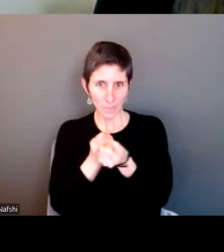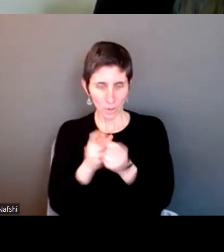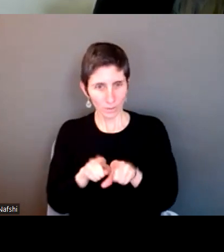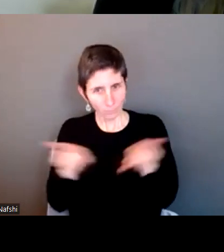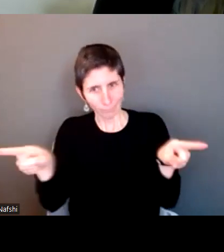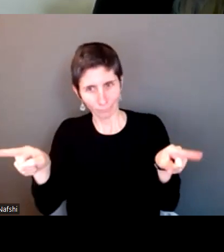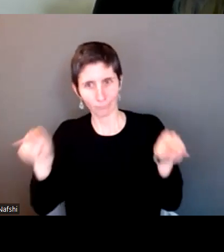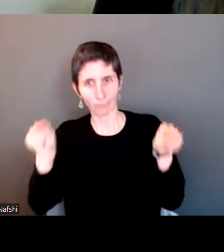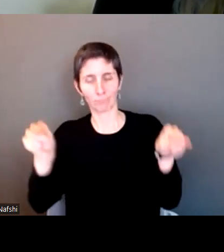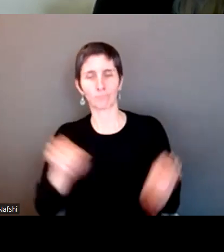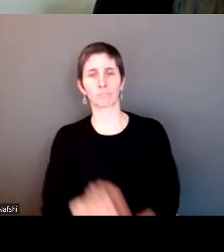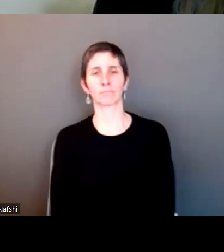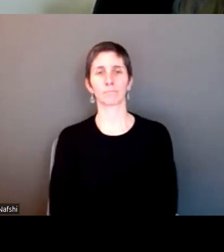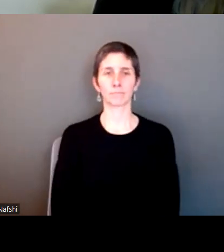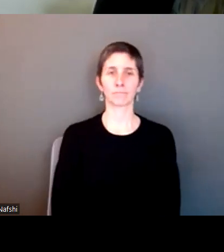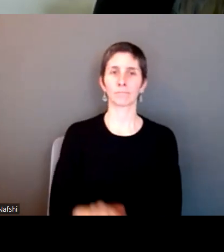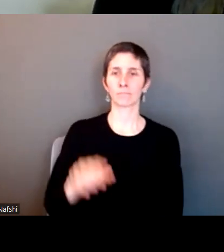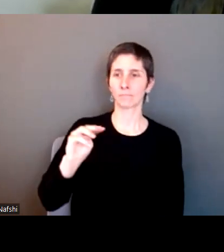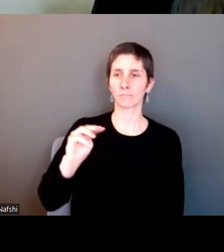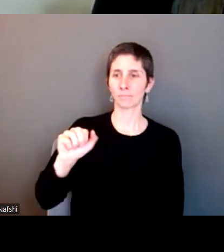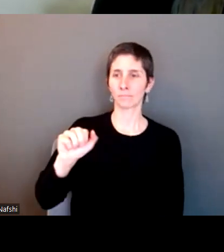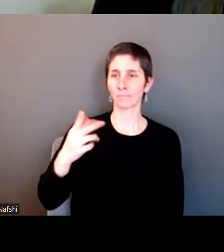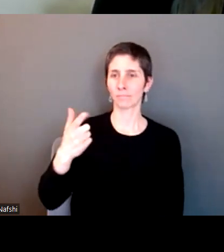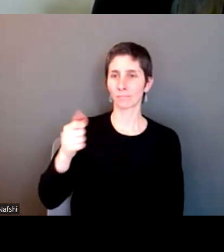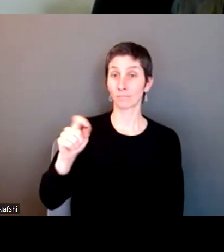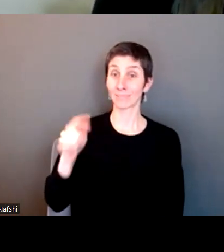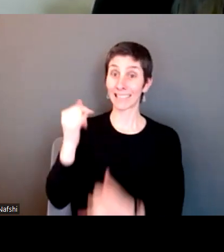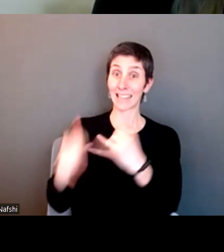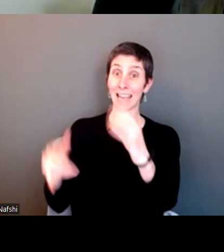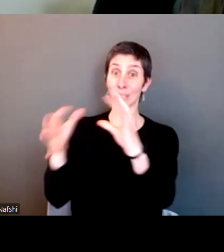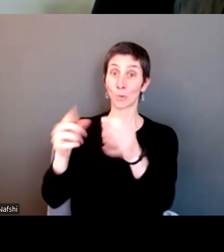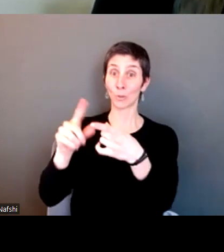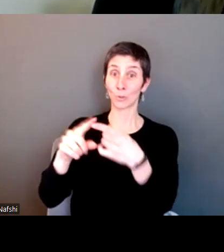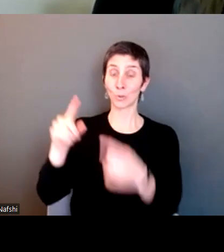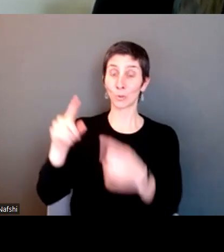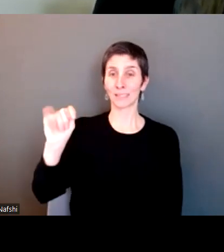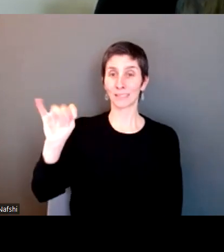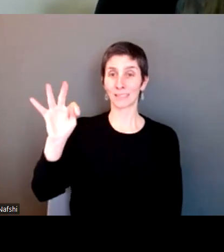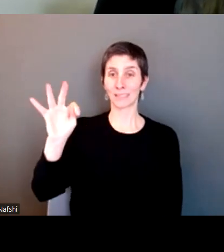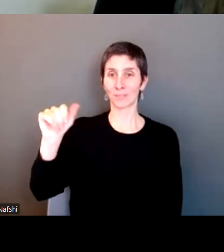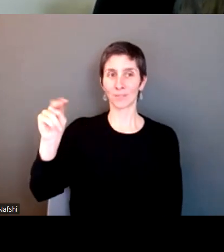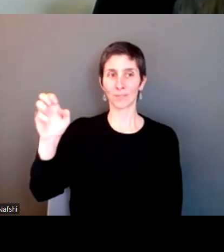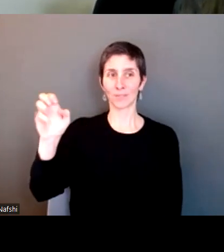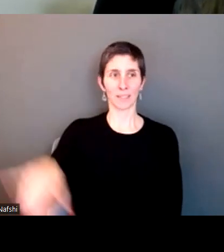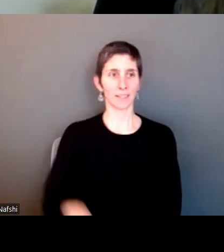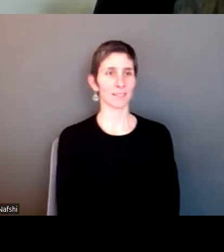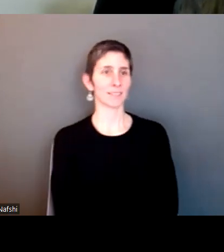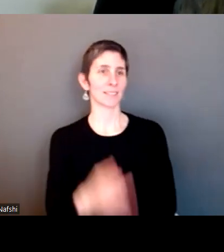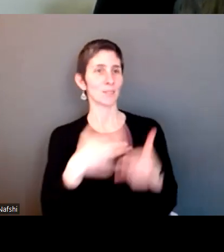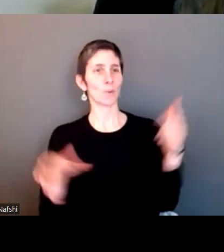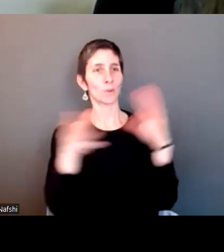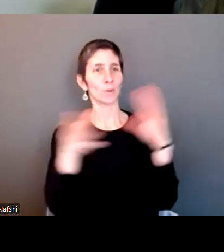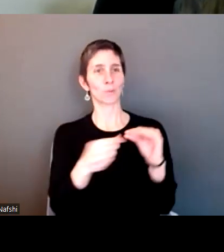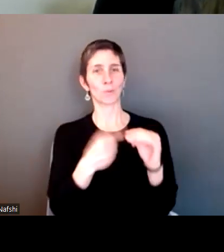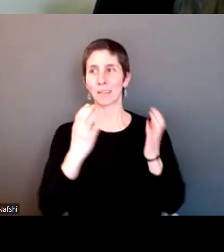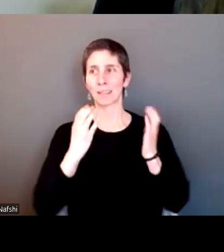you. Tiffaney, I'm going to give you the last word. Yeah, so just a quick story about one of the clients that I worked with. It was